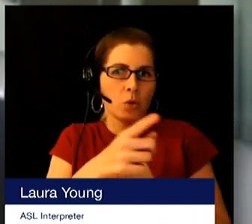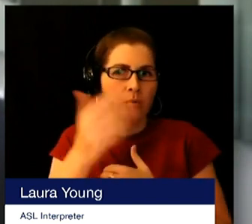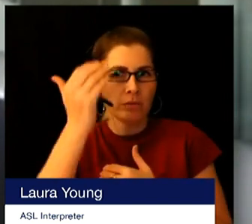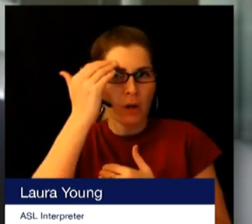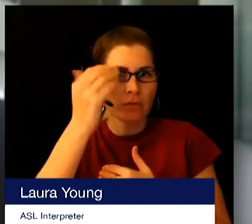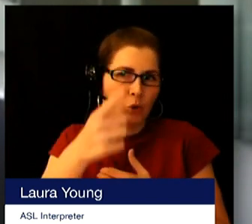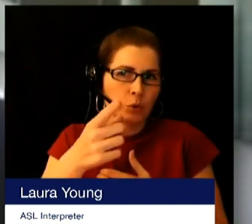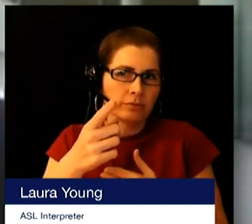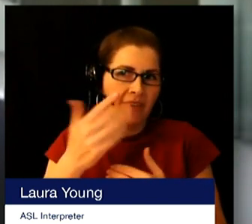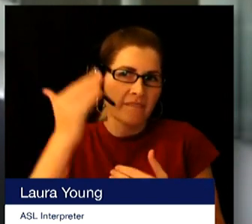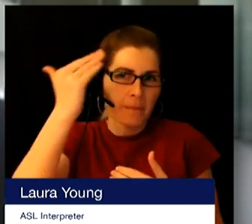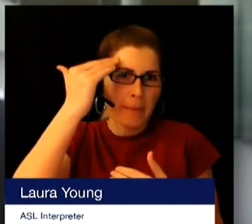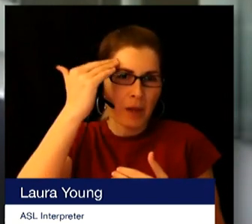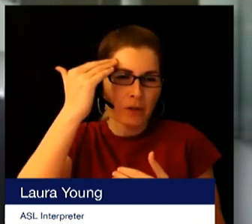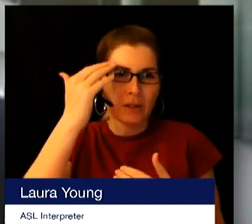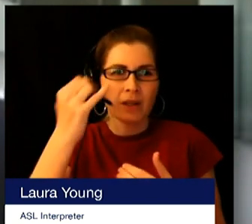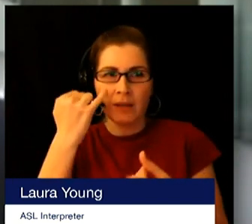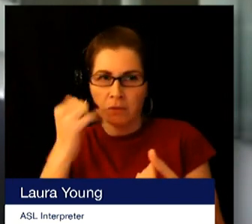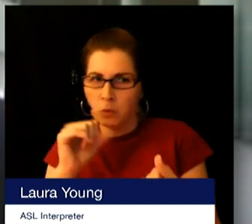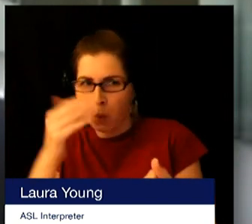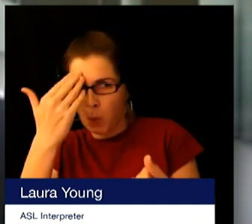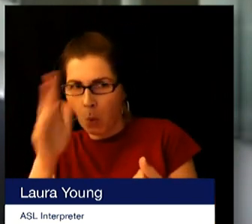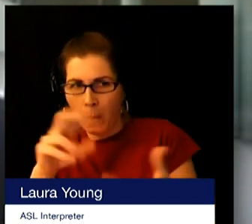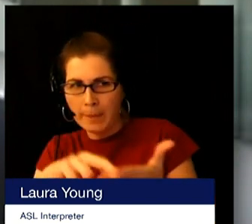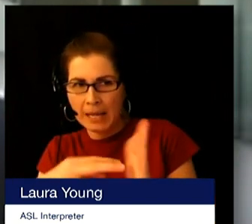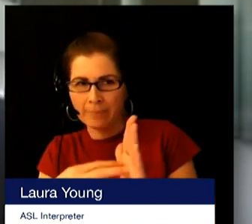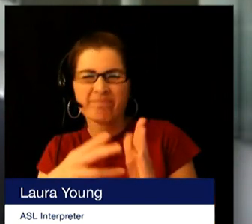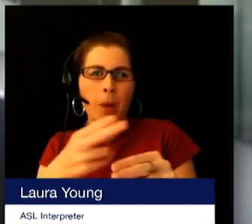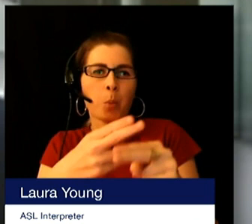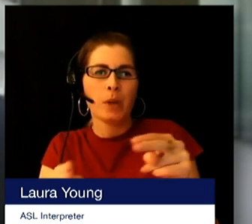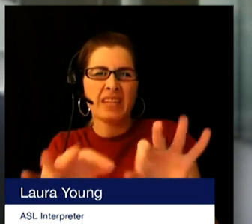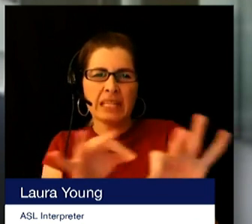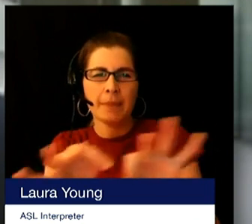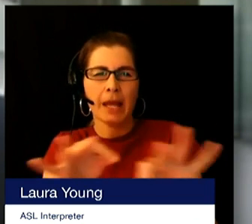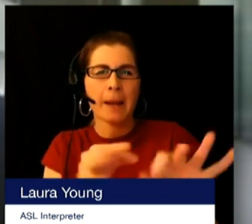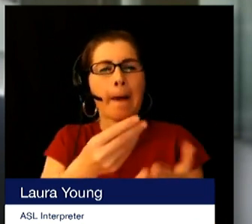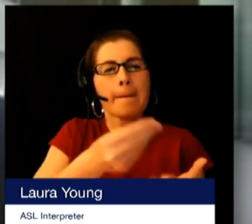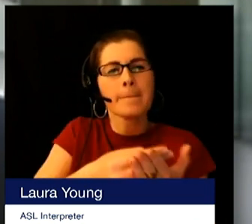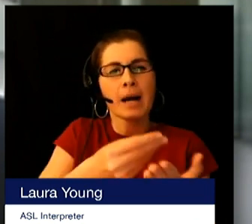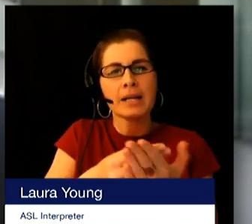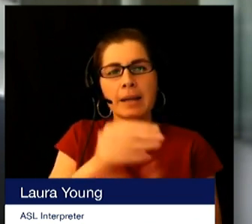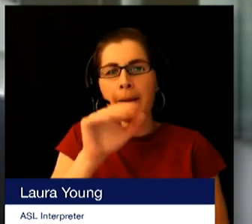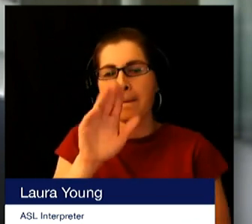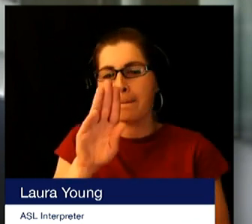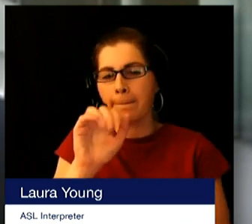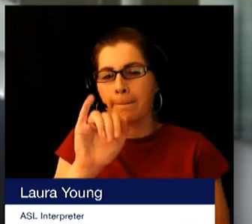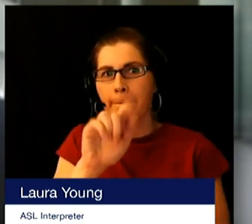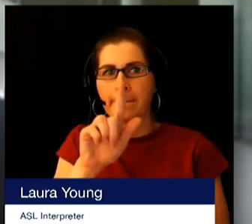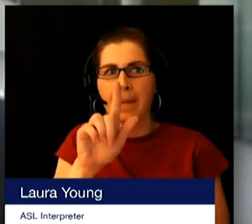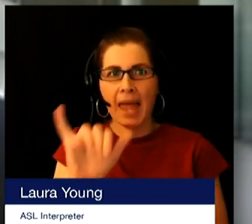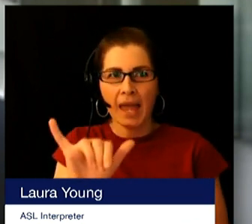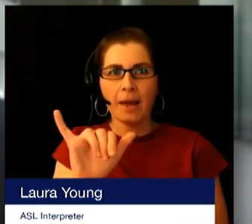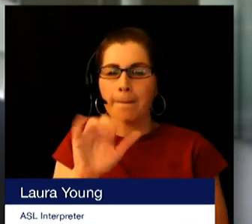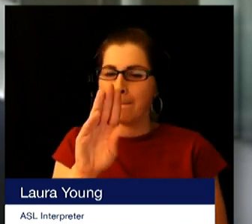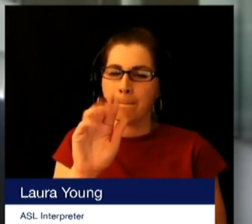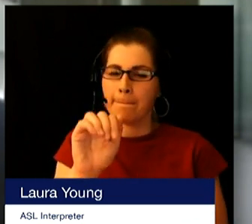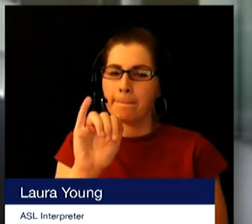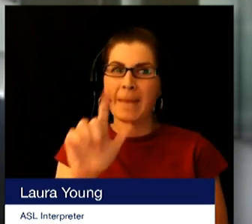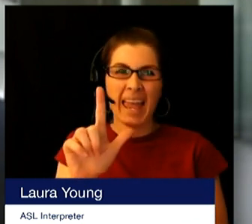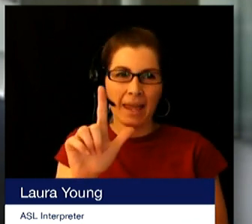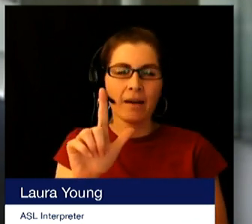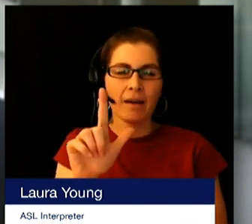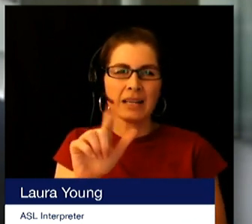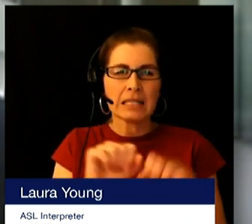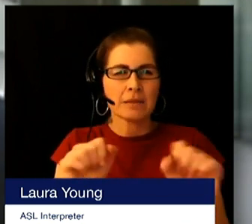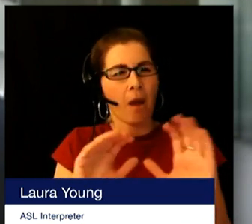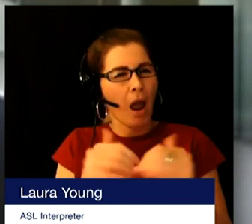you are familiar with, but for those who aren't, let me just briefly explain how the money bail system works, why it's such a cancer at the